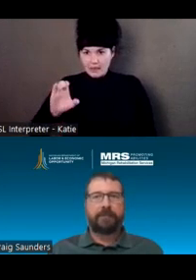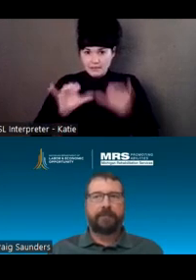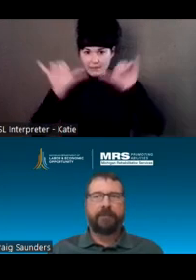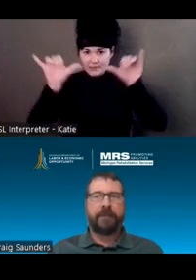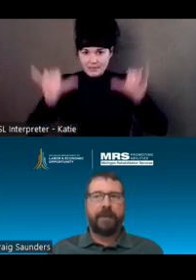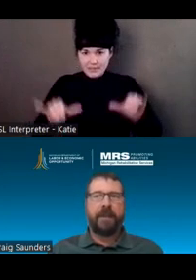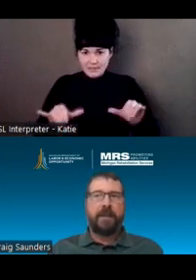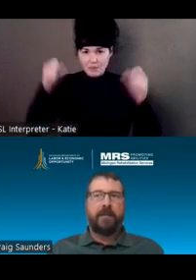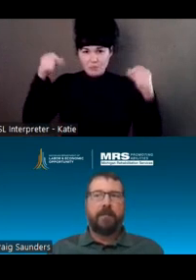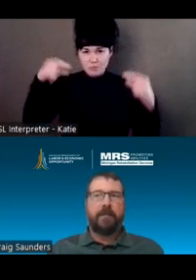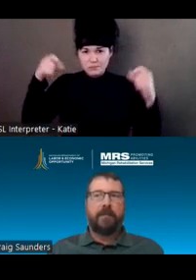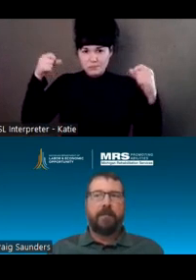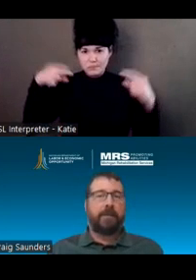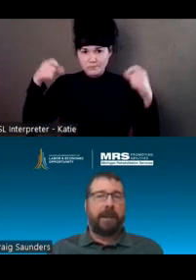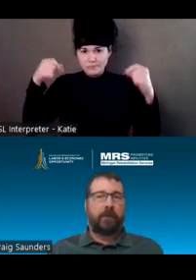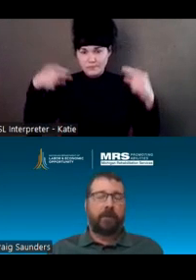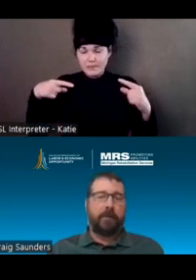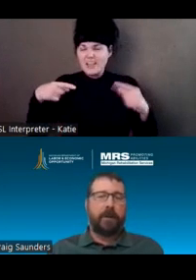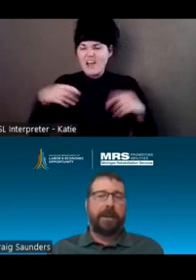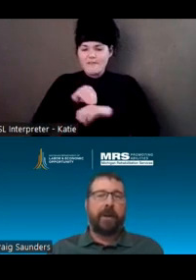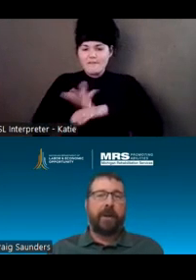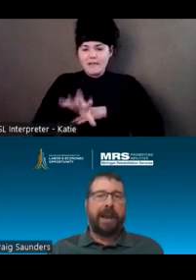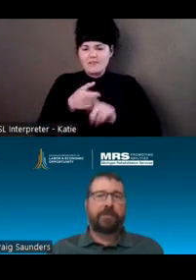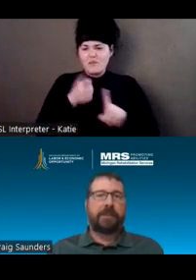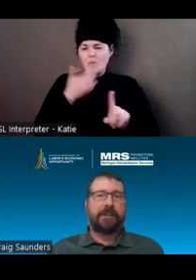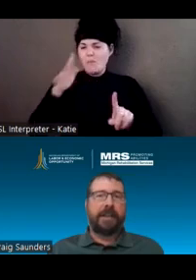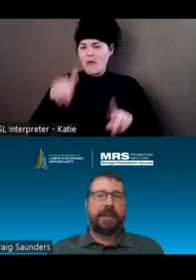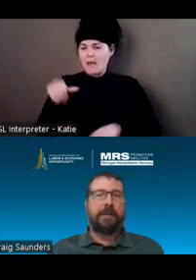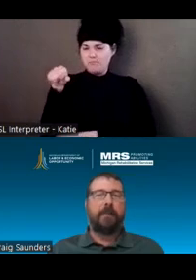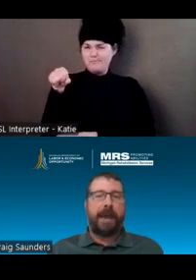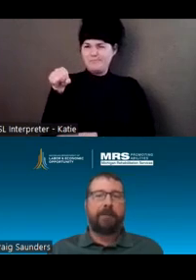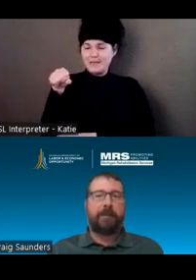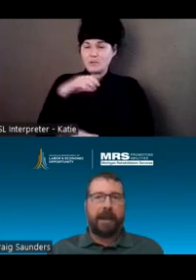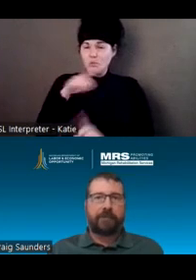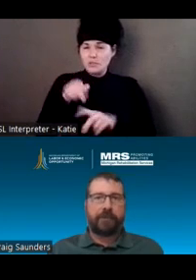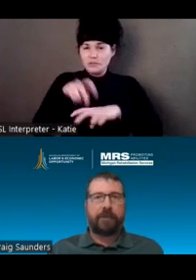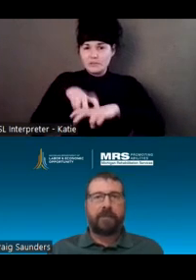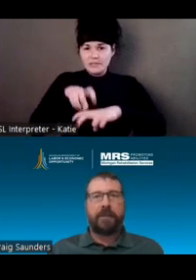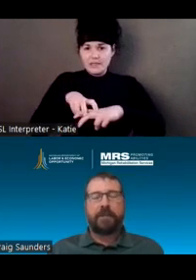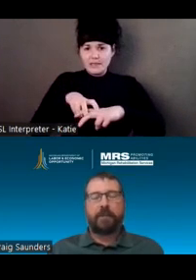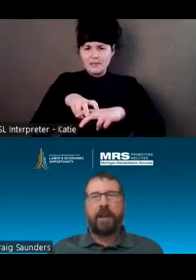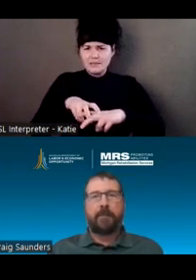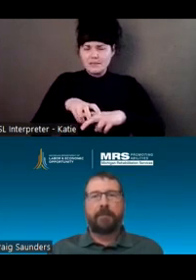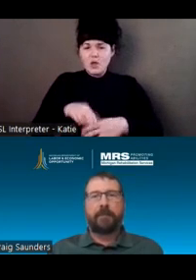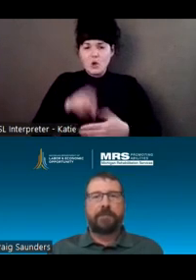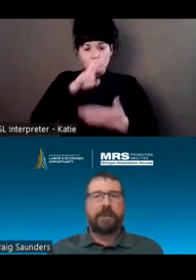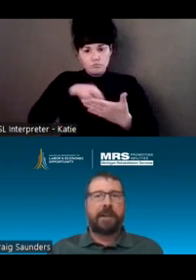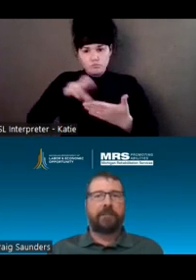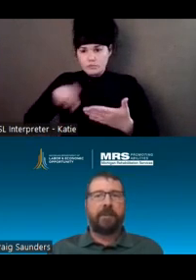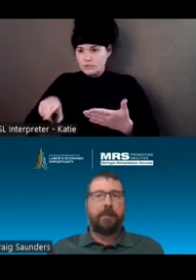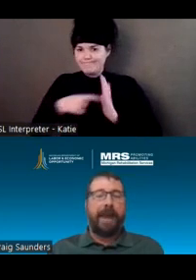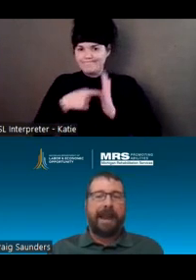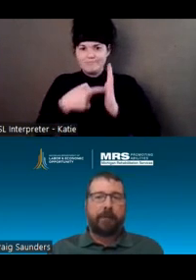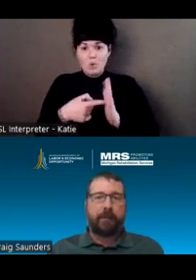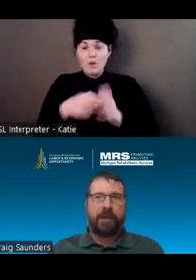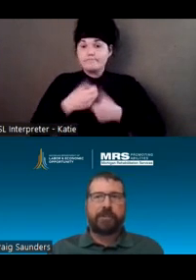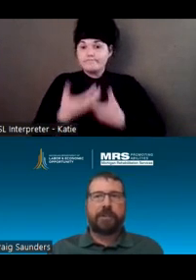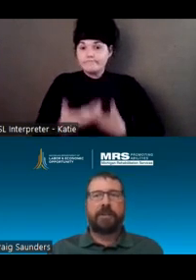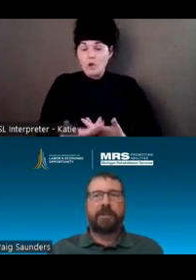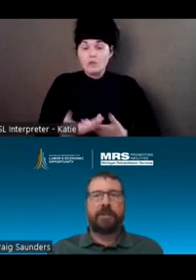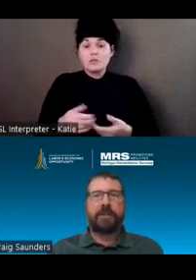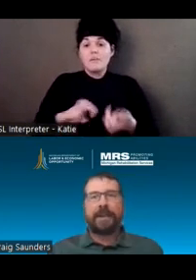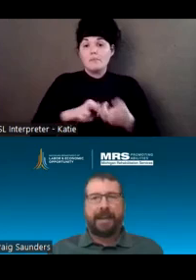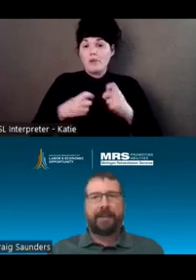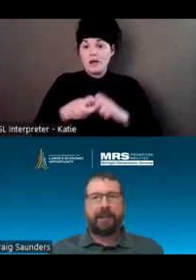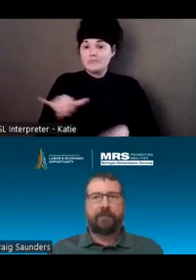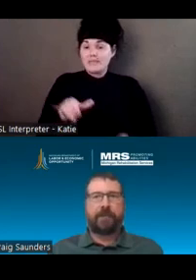sitting. Many in the medical community are actually linking bad posture to problems such as back